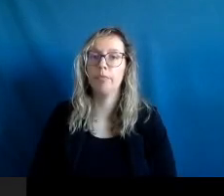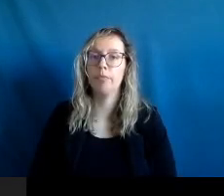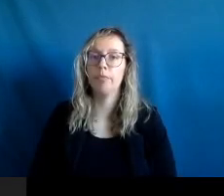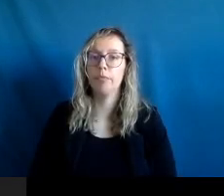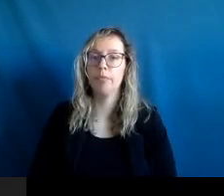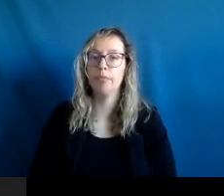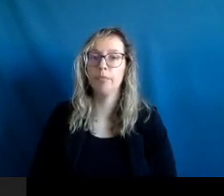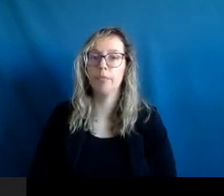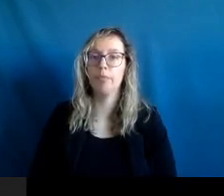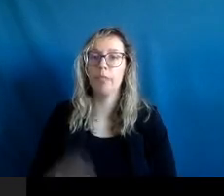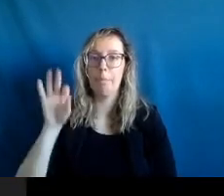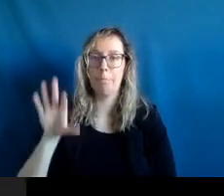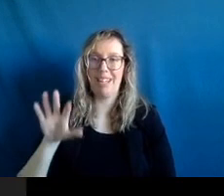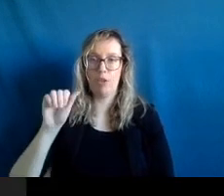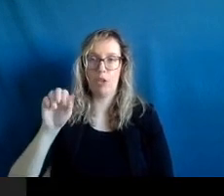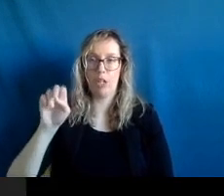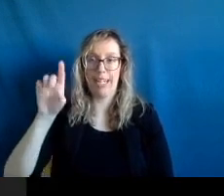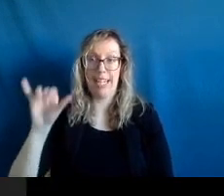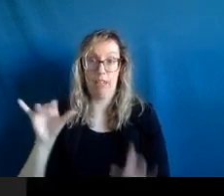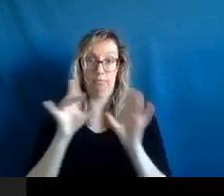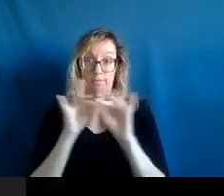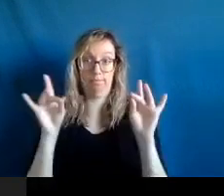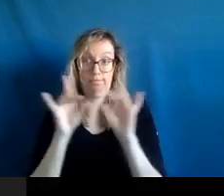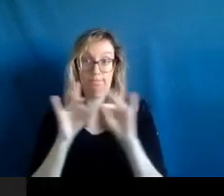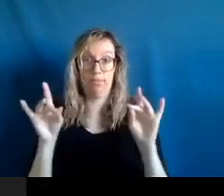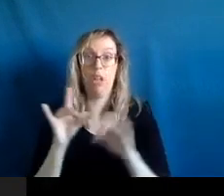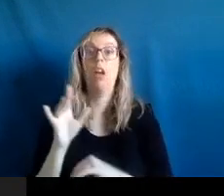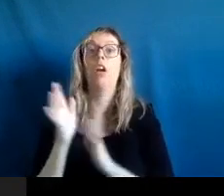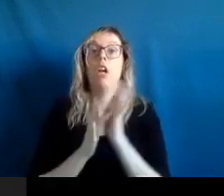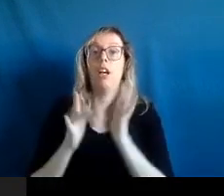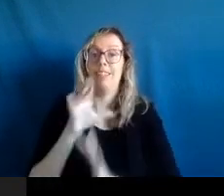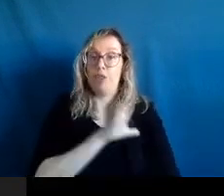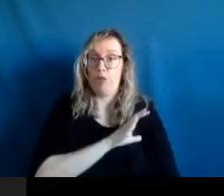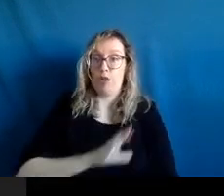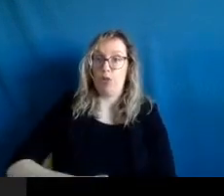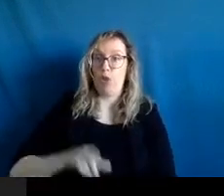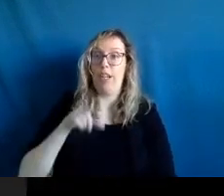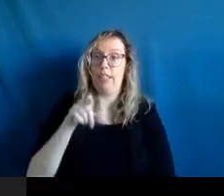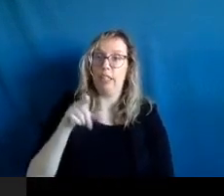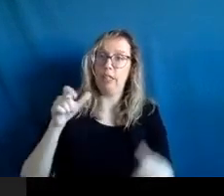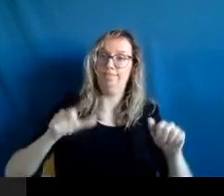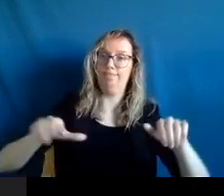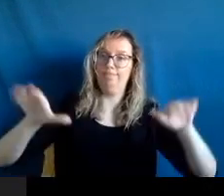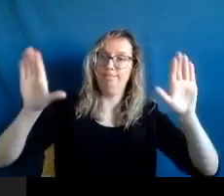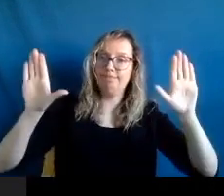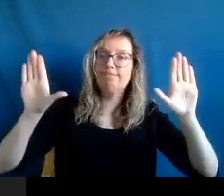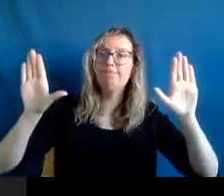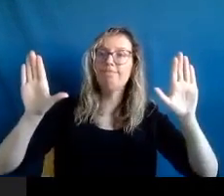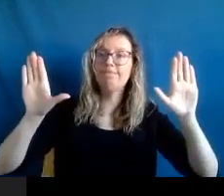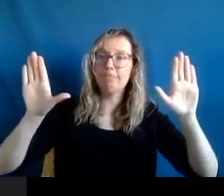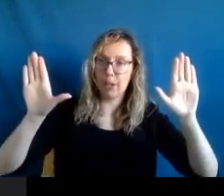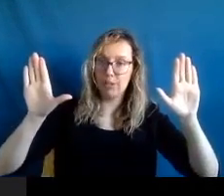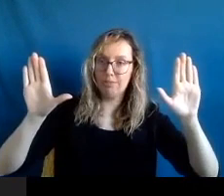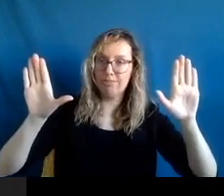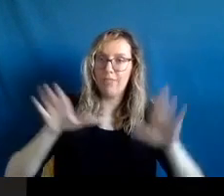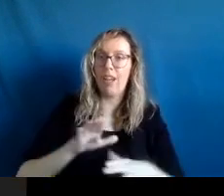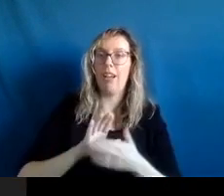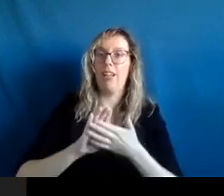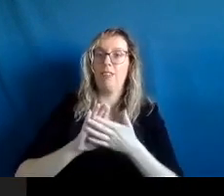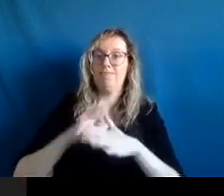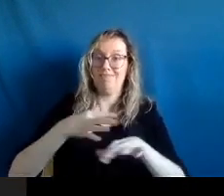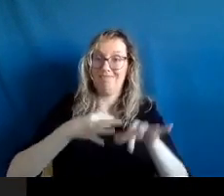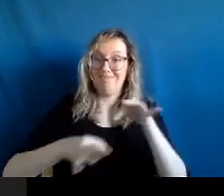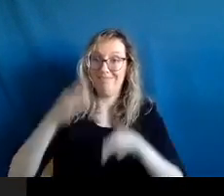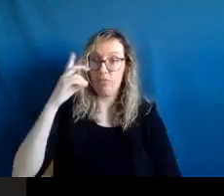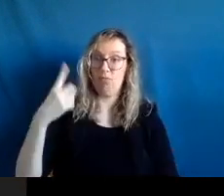May Jesus Christ, who for our sake became obedient unto death, even death on a